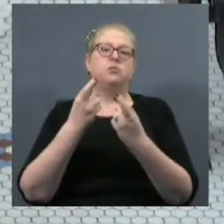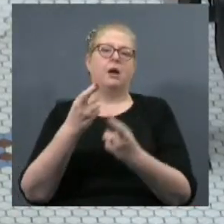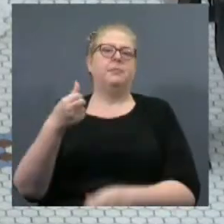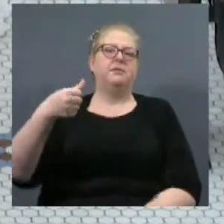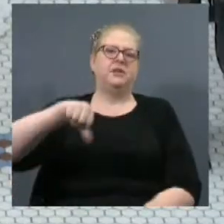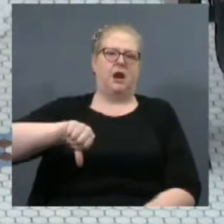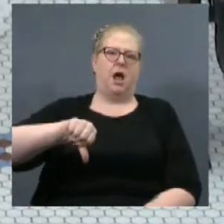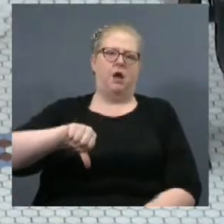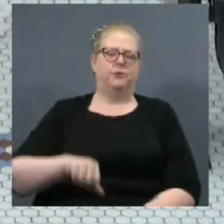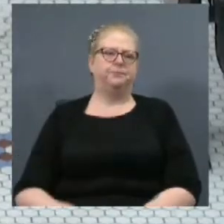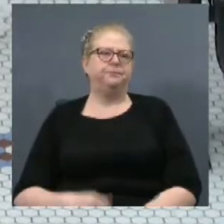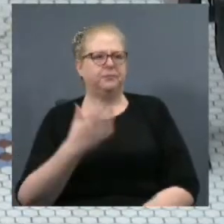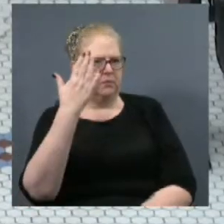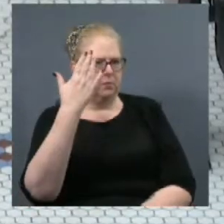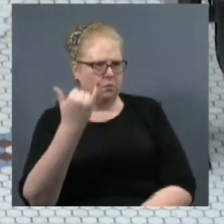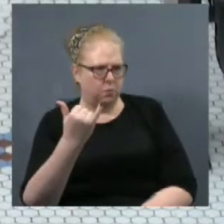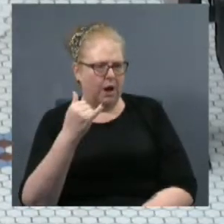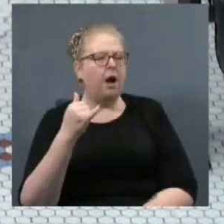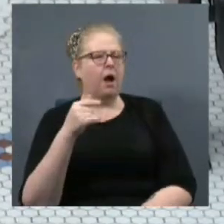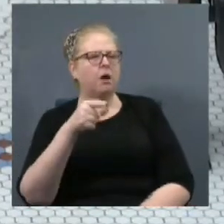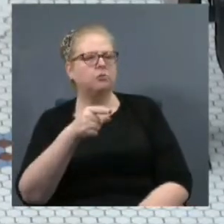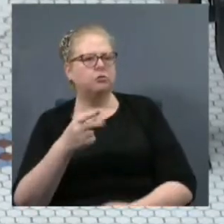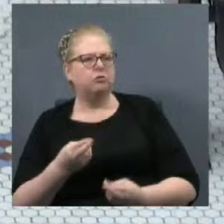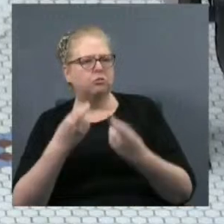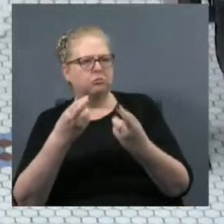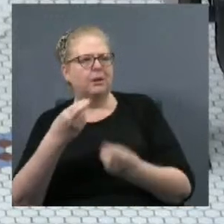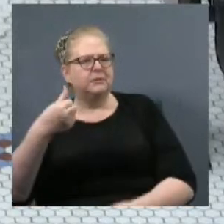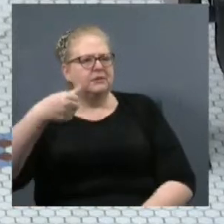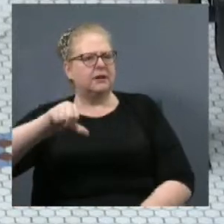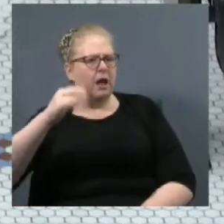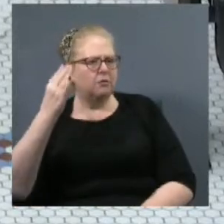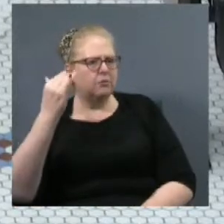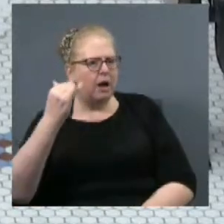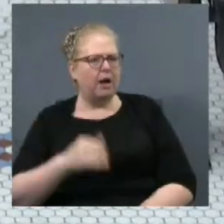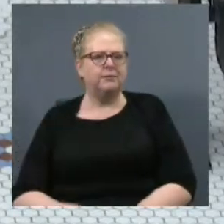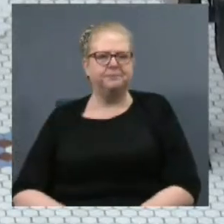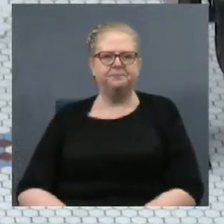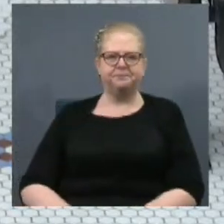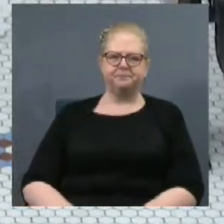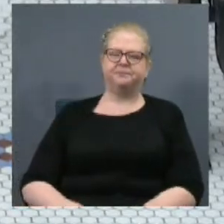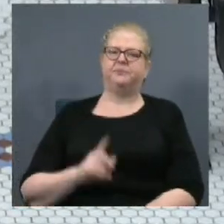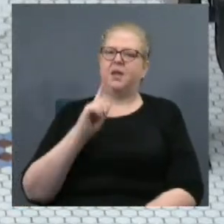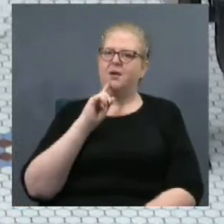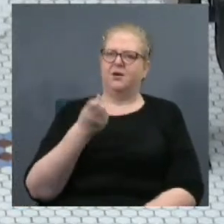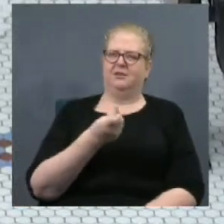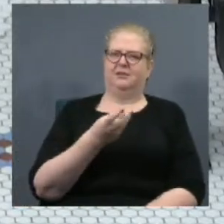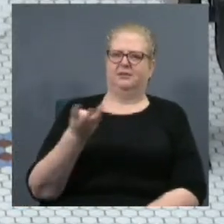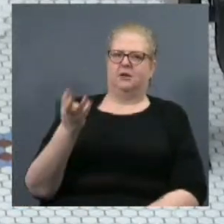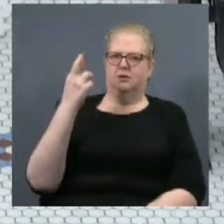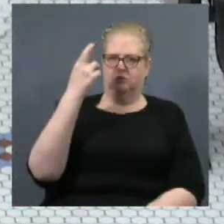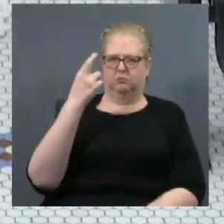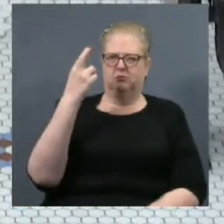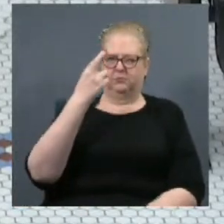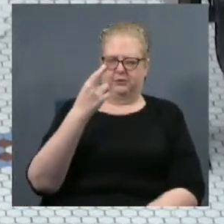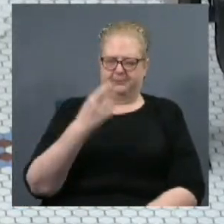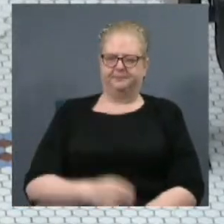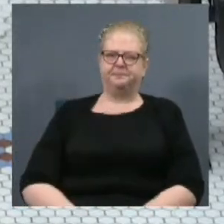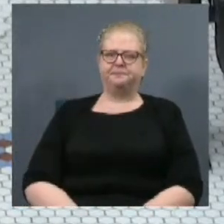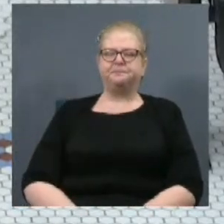Can you tell us why you recommended denial on this? There were a number of reasons, one of them being